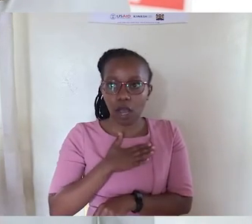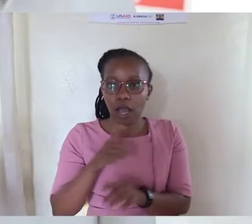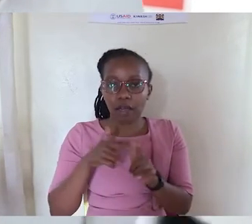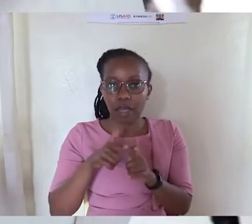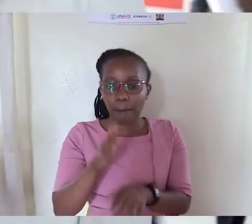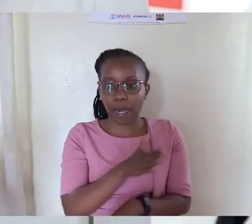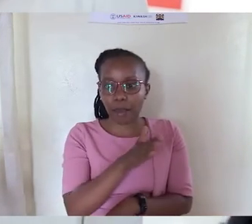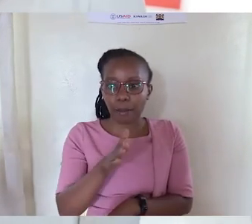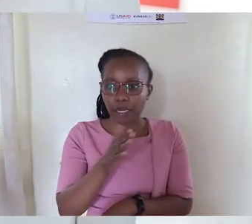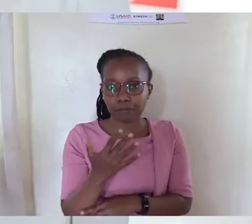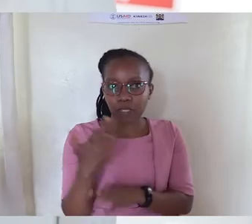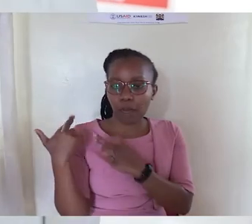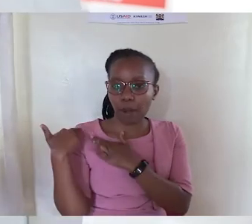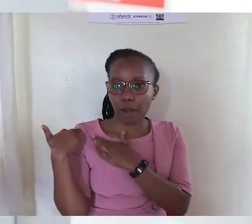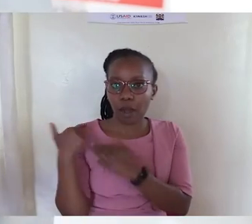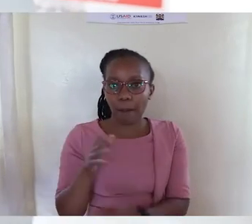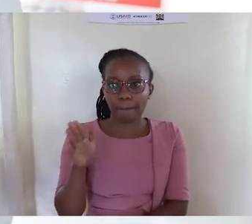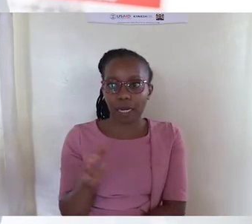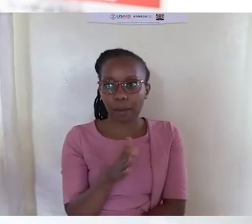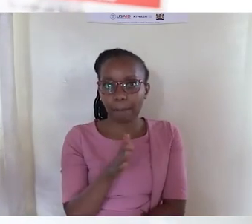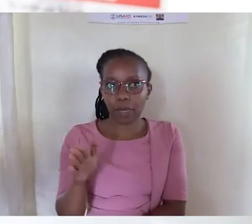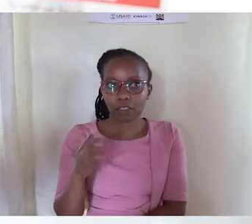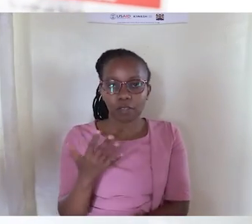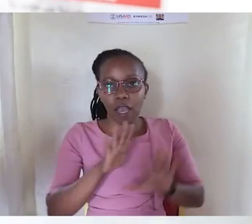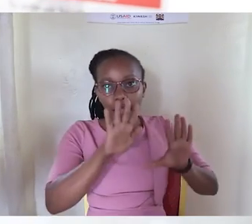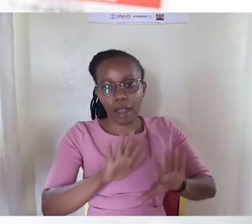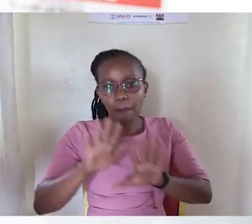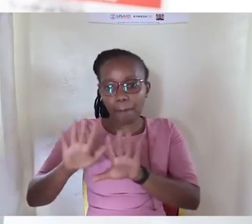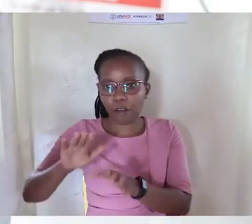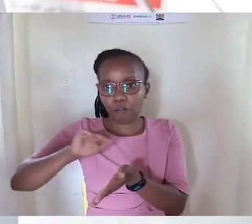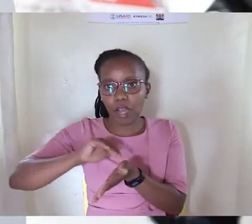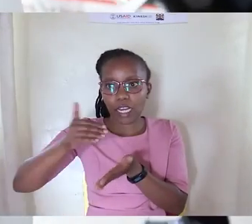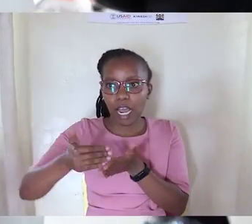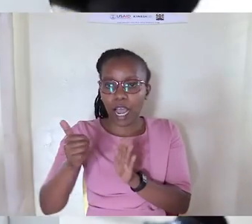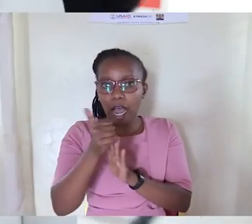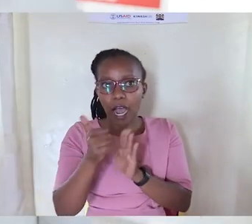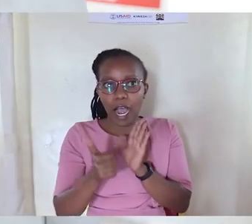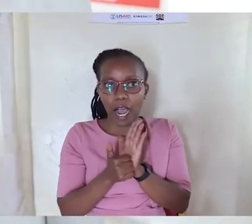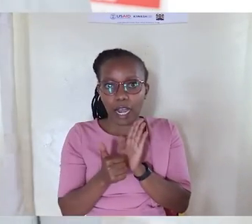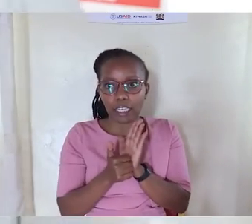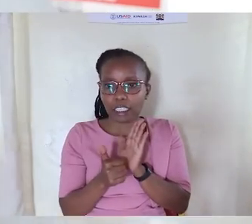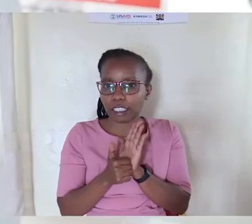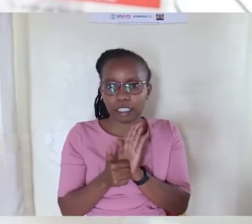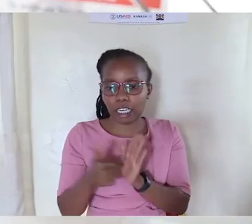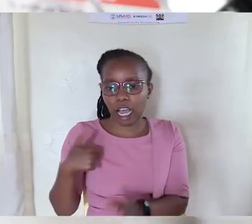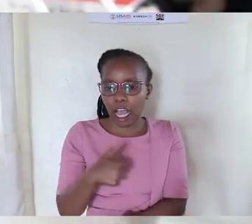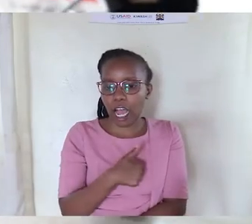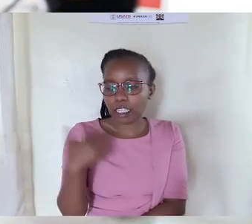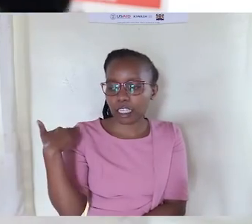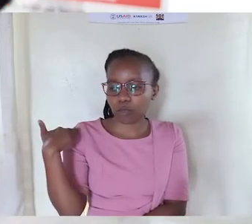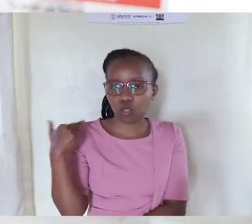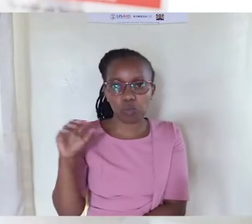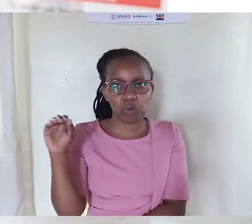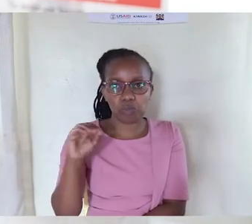Parliament. So this is the responsibility of Parliament. So the Campaign Financing Act was shelved.